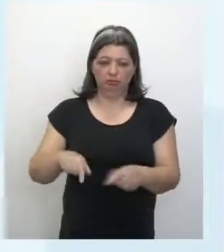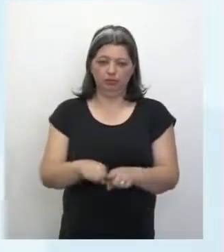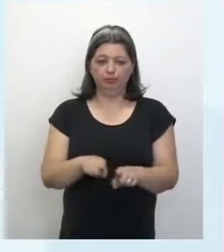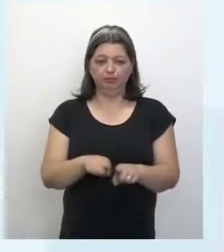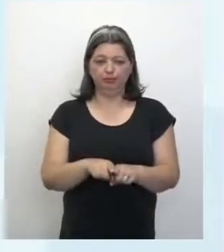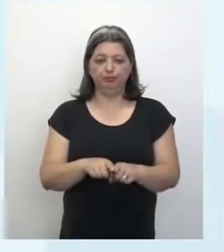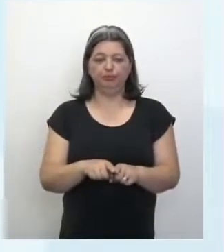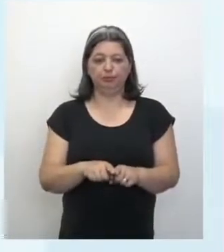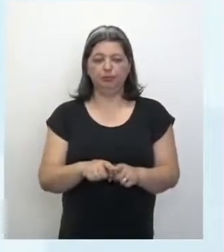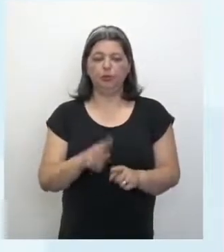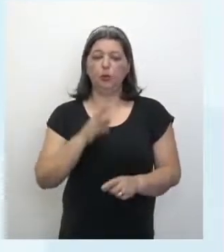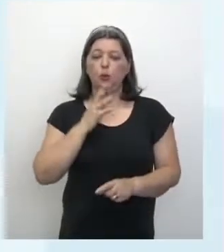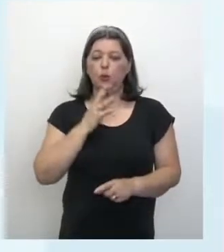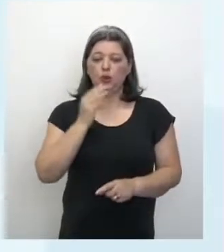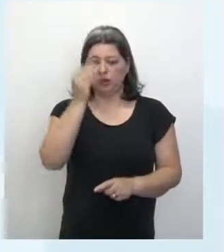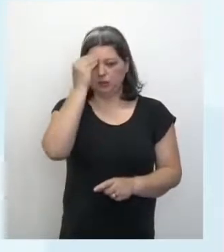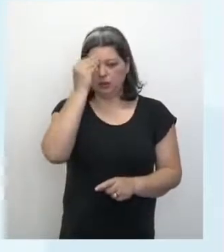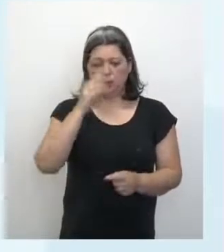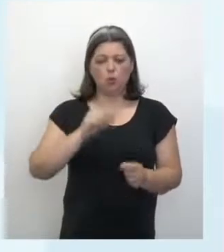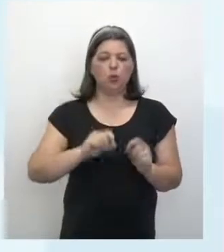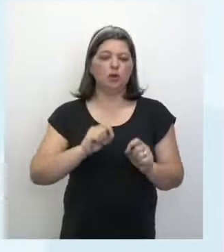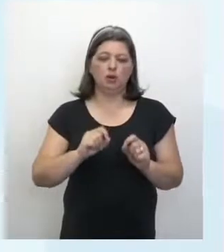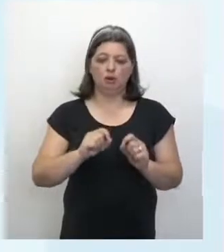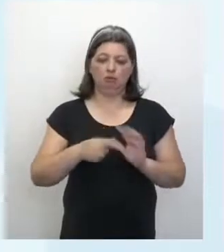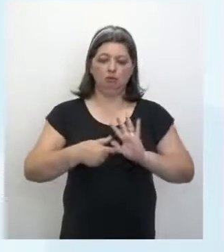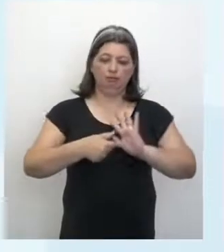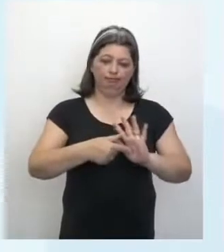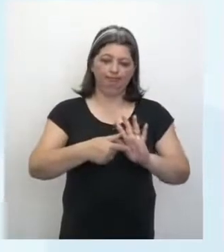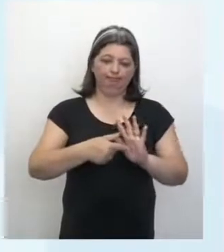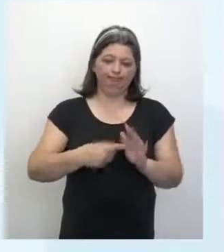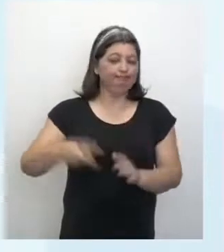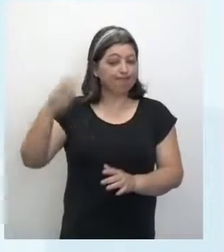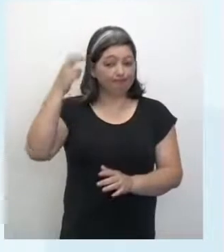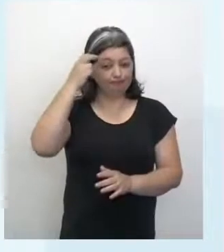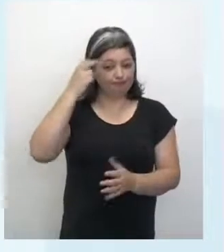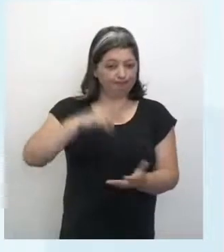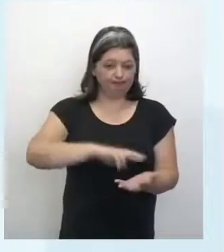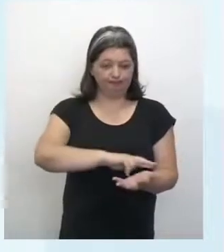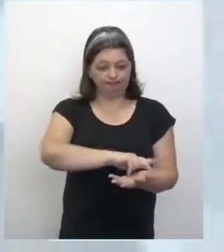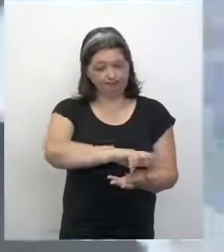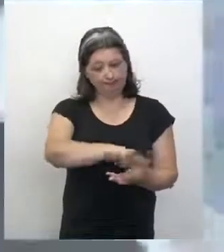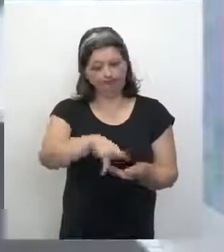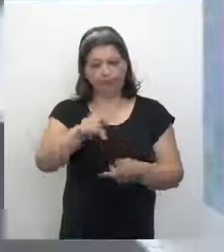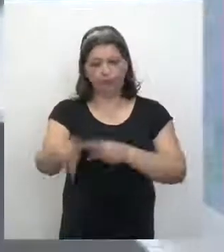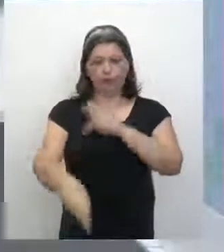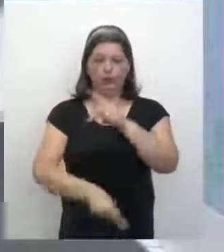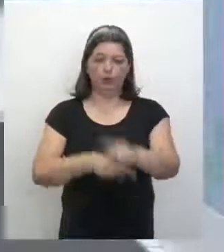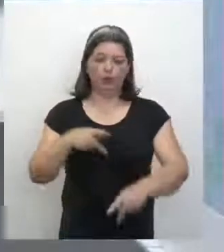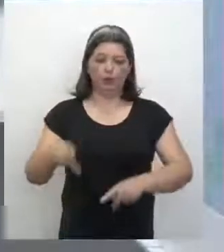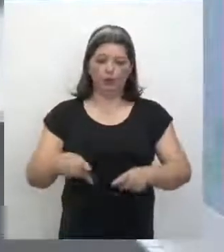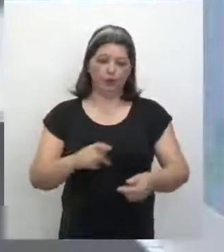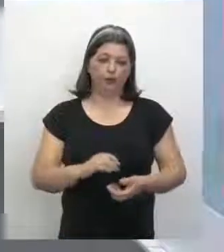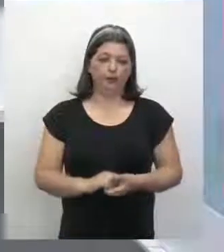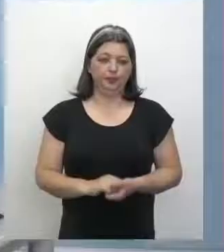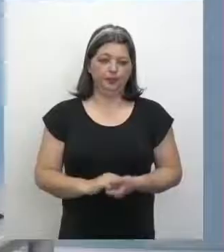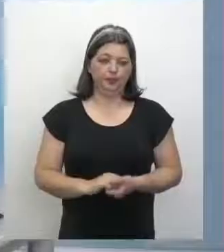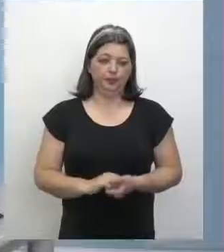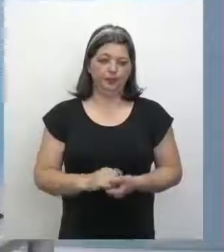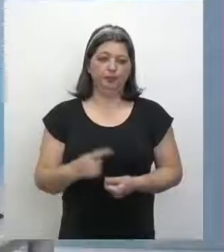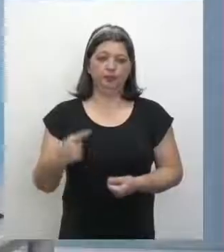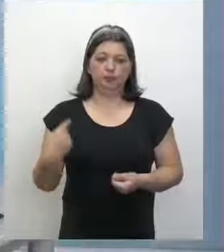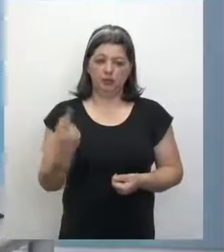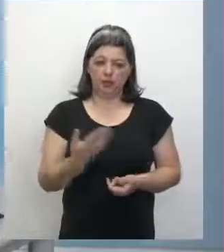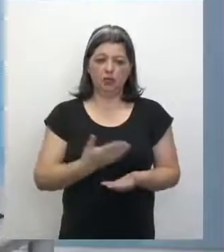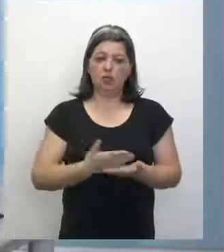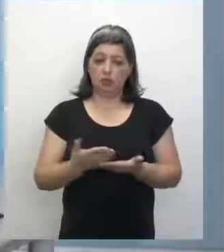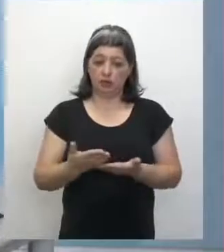é manifestações culturais na formação populacional. A gente vai começar os trabalhos de